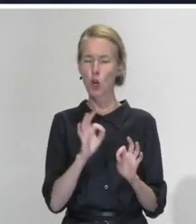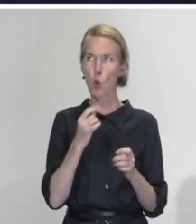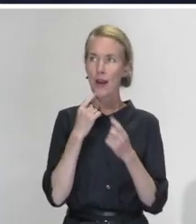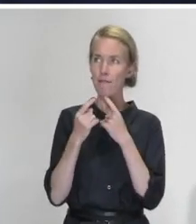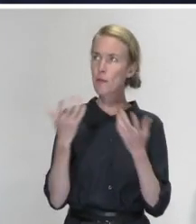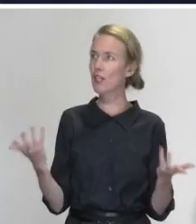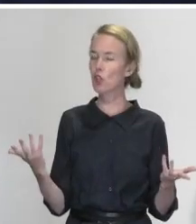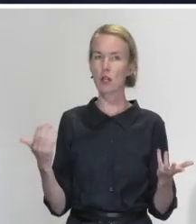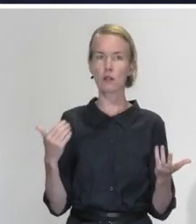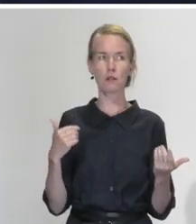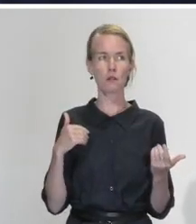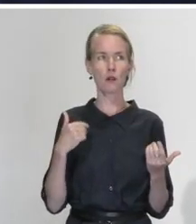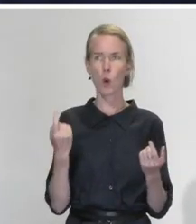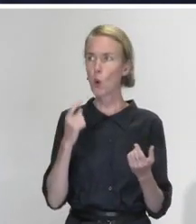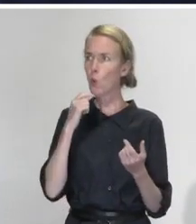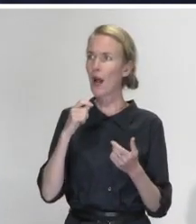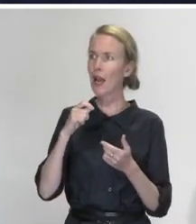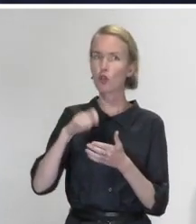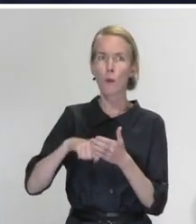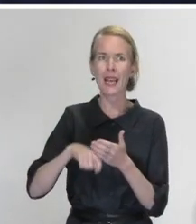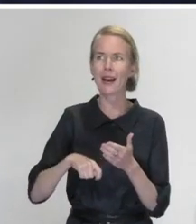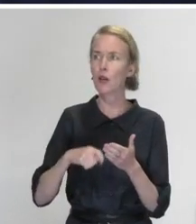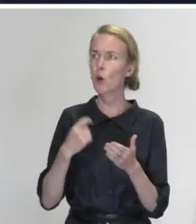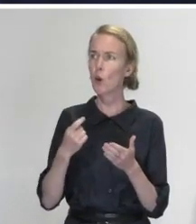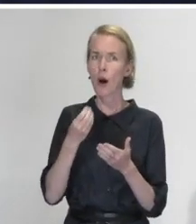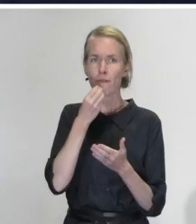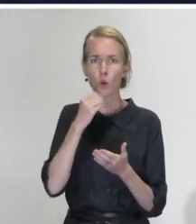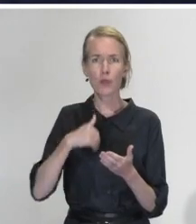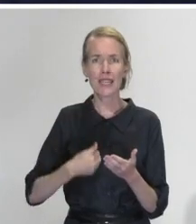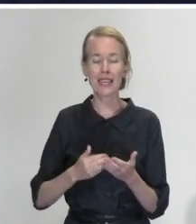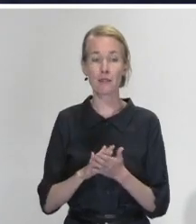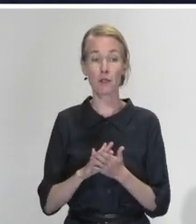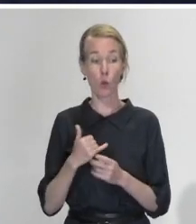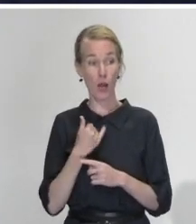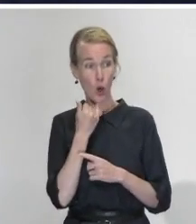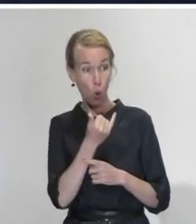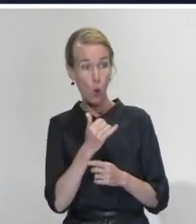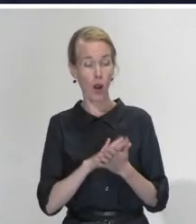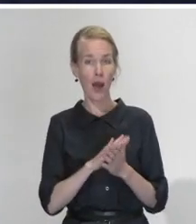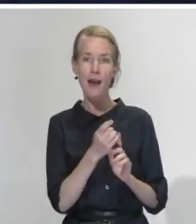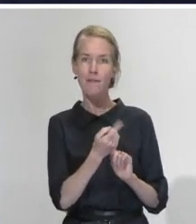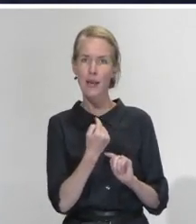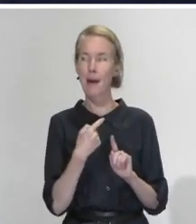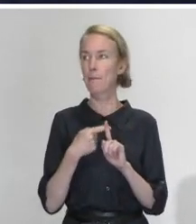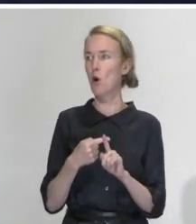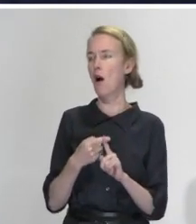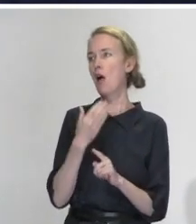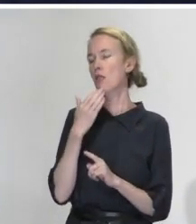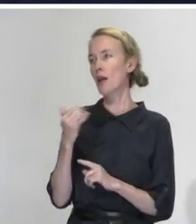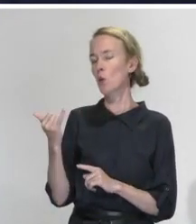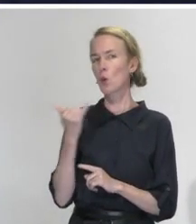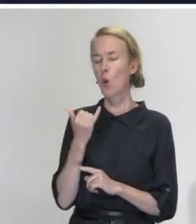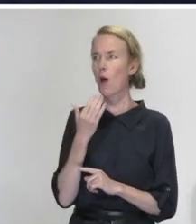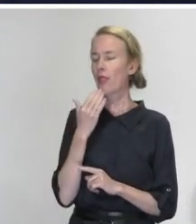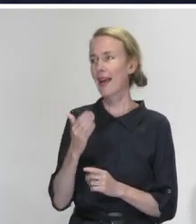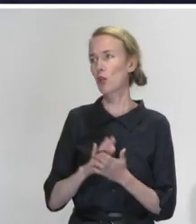need. Many people contacted so far have reported that they appreciated the call, and that the large majority also reported that they